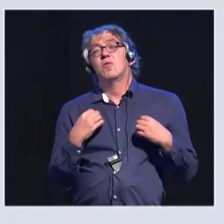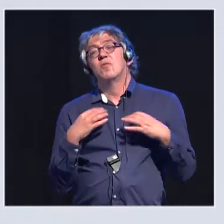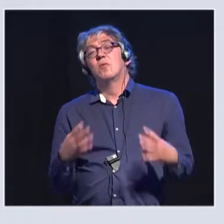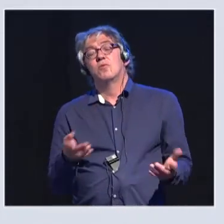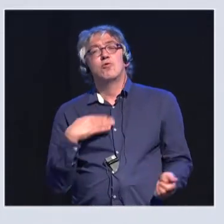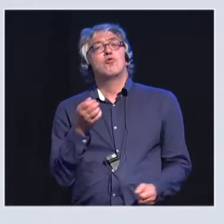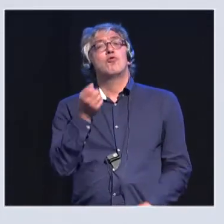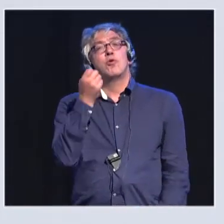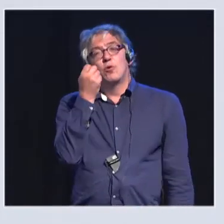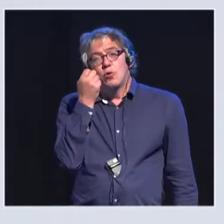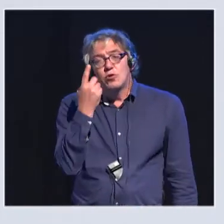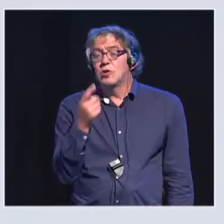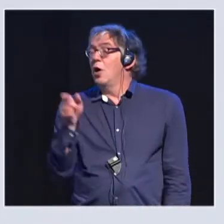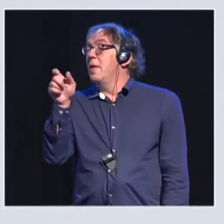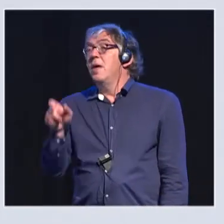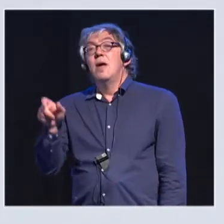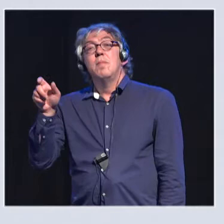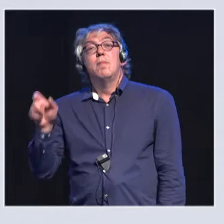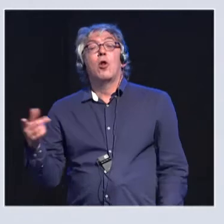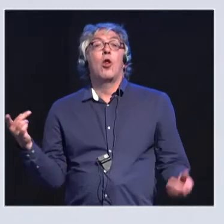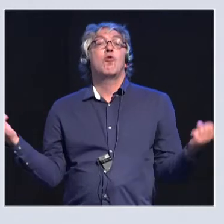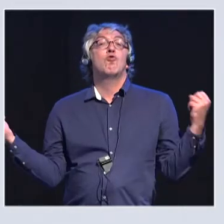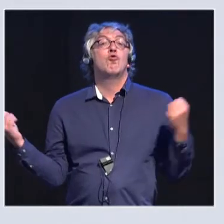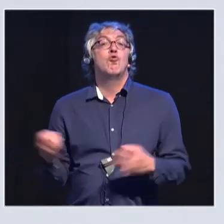are afraid about losing their jobs.